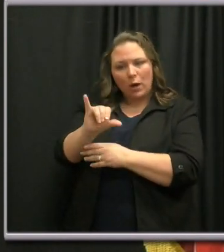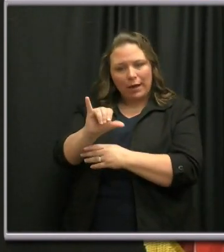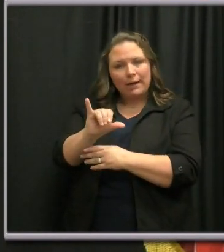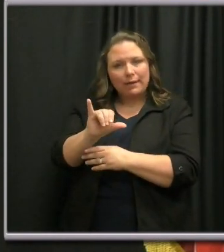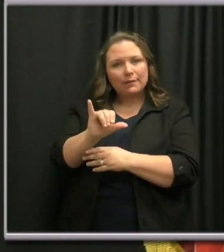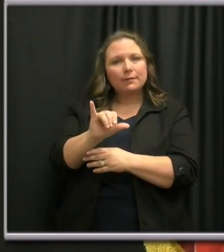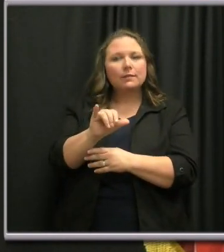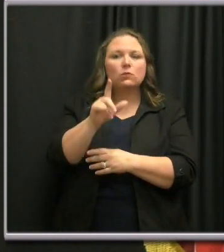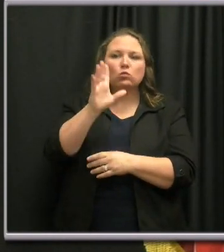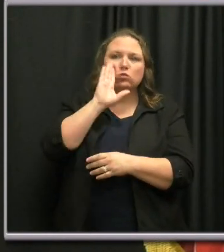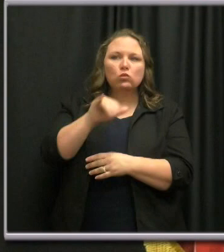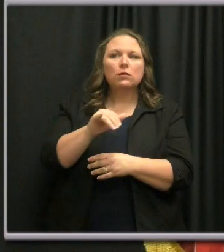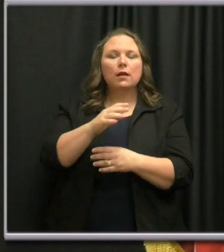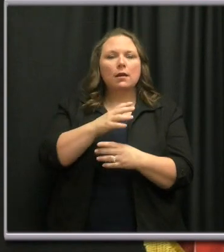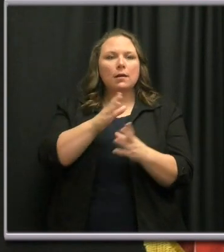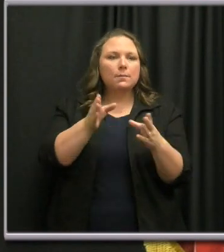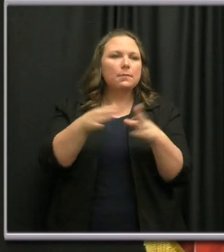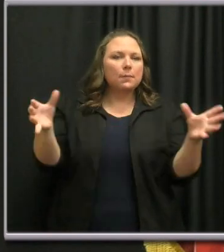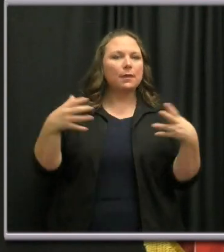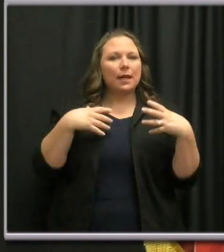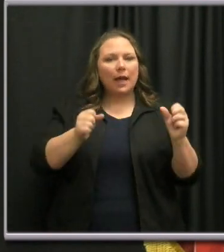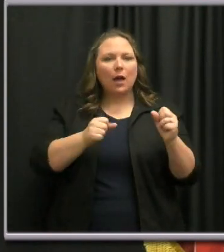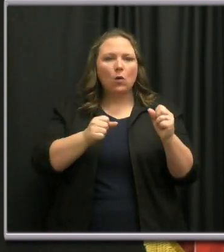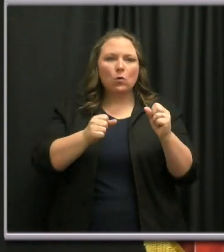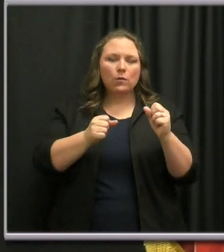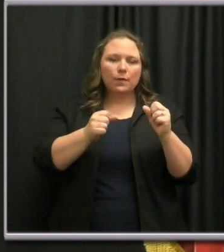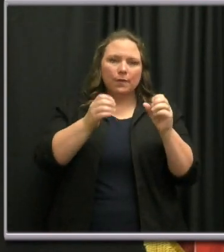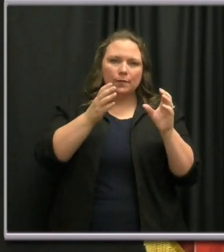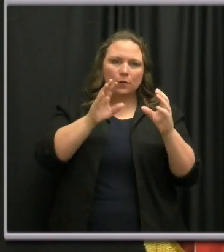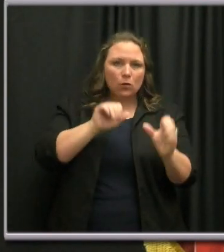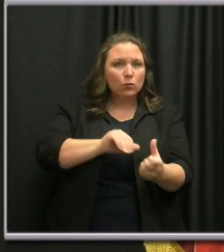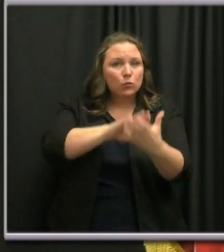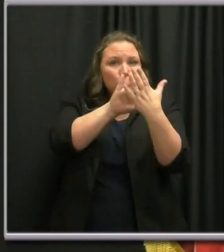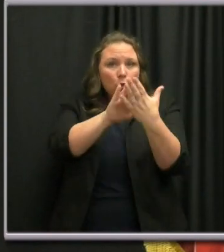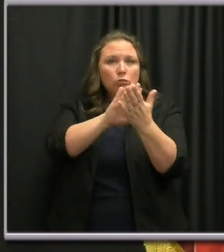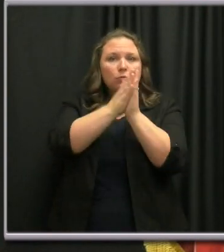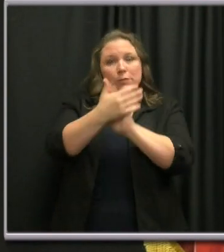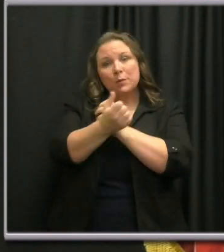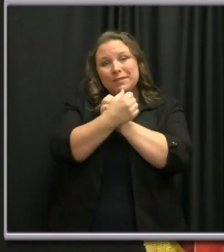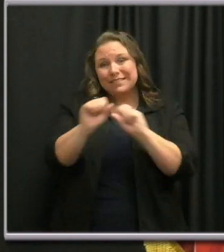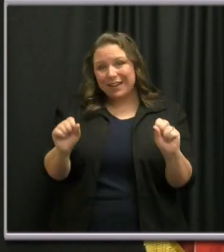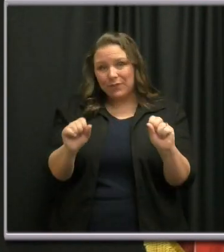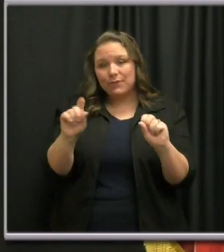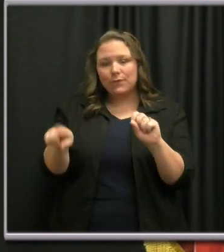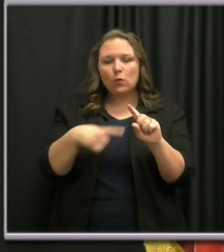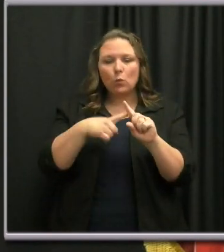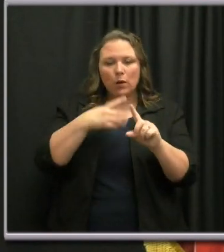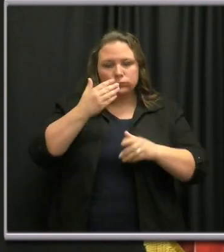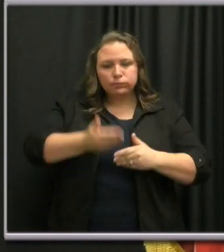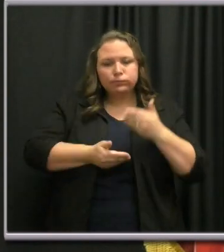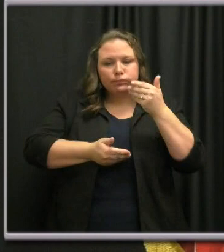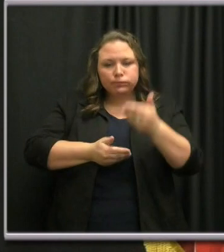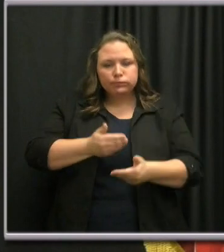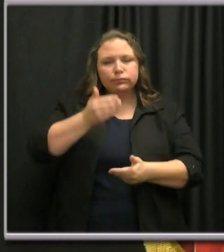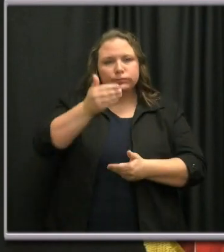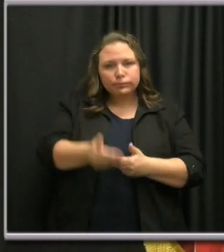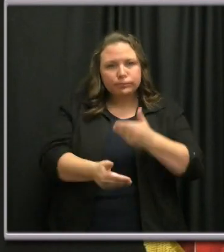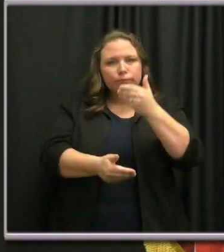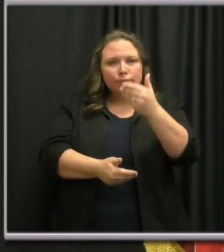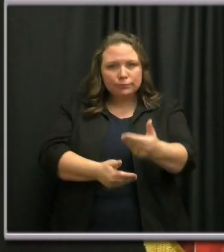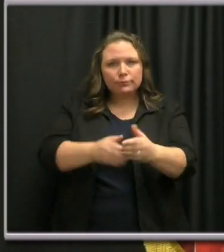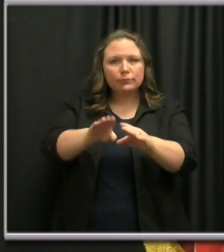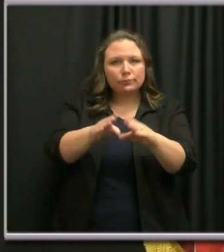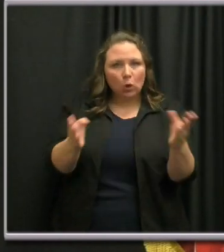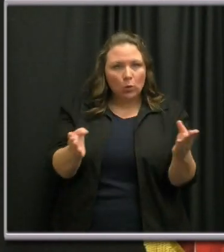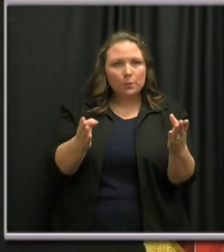techniques to make it safer as we go through the phases of a phased-in reopening,